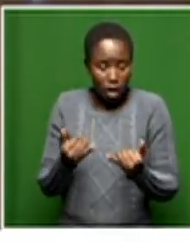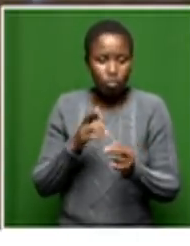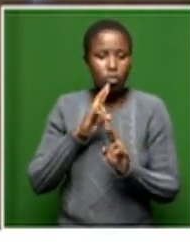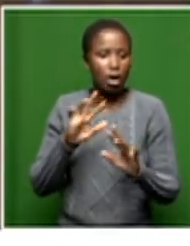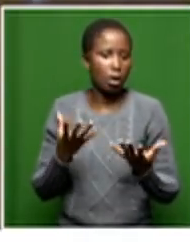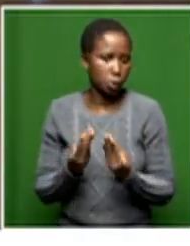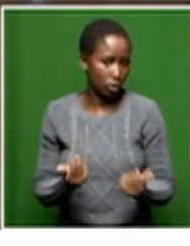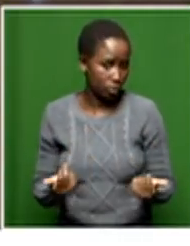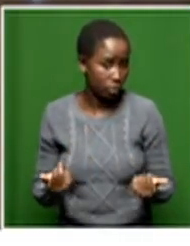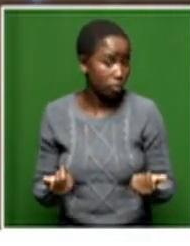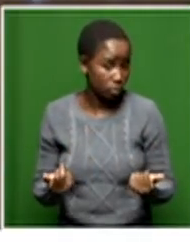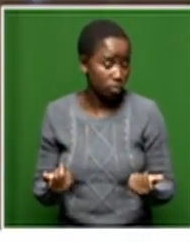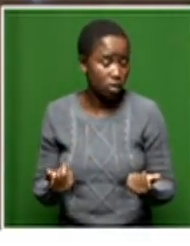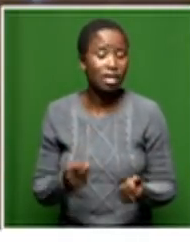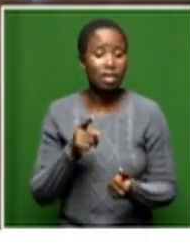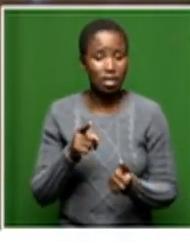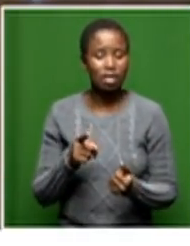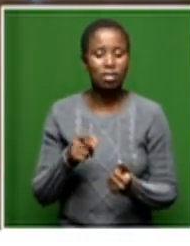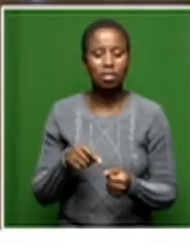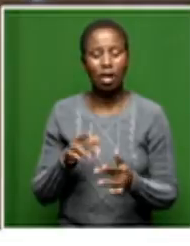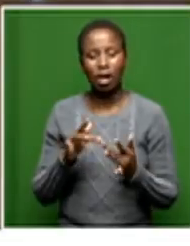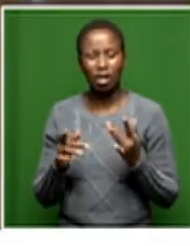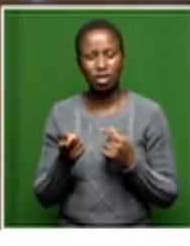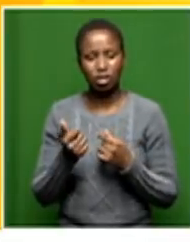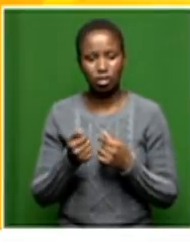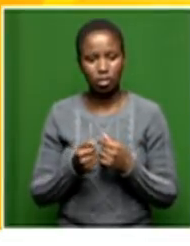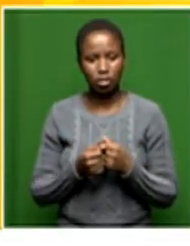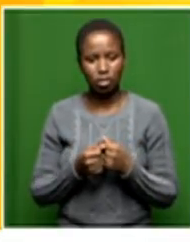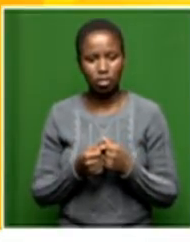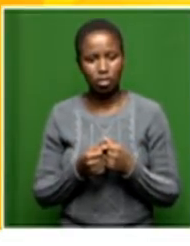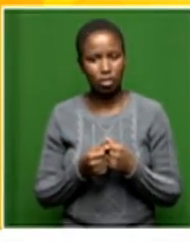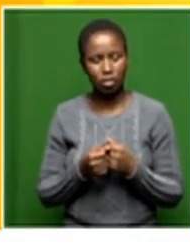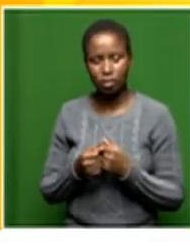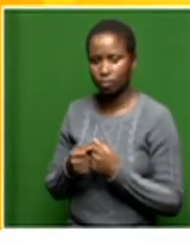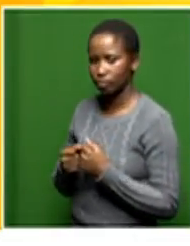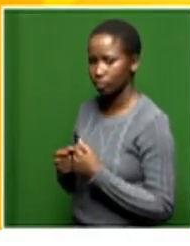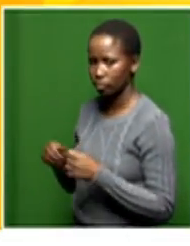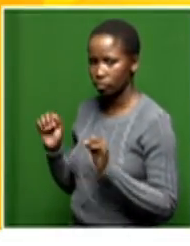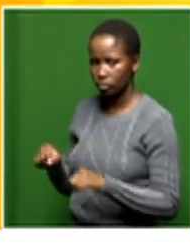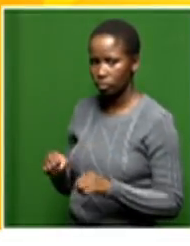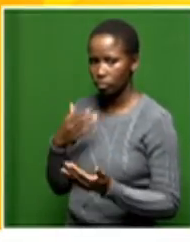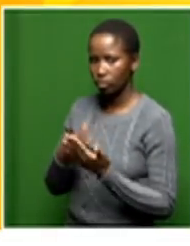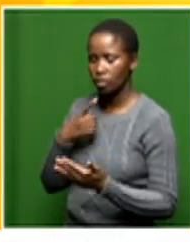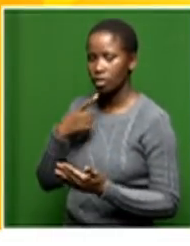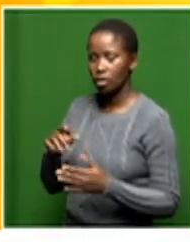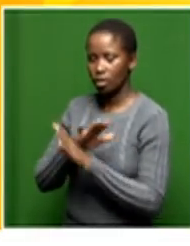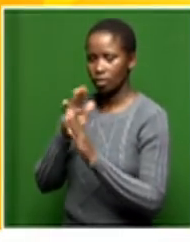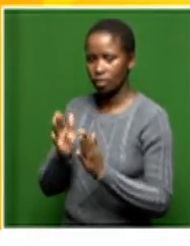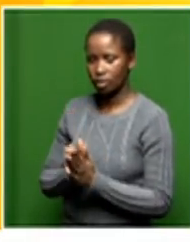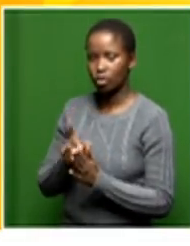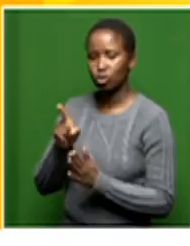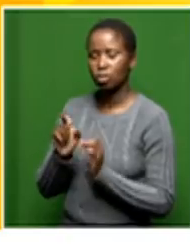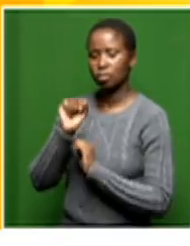this? It's all has to do with political will. So I must say, all of this not making for